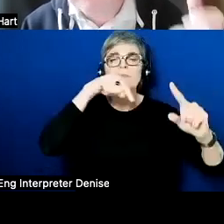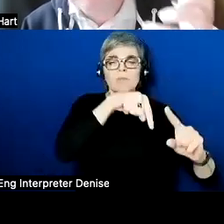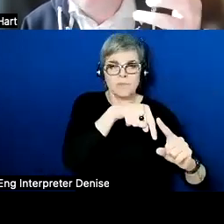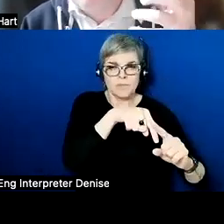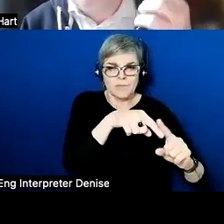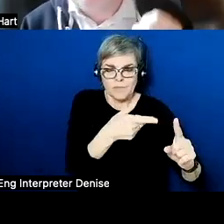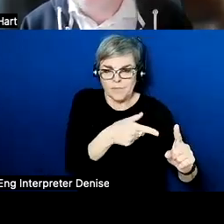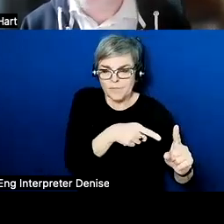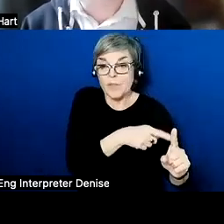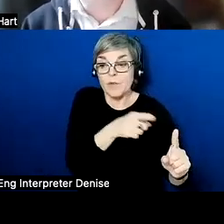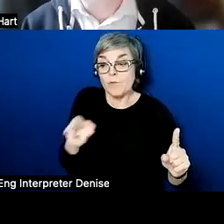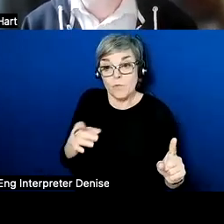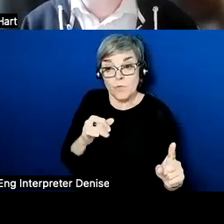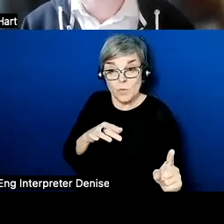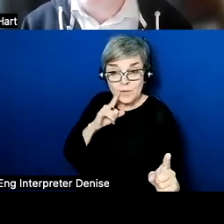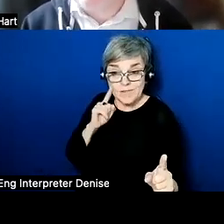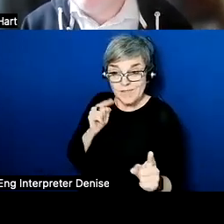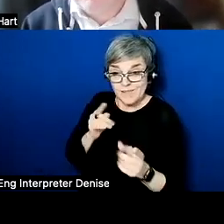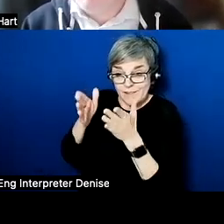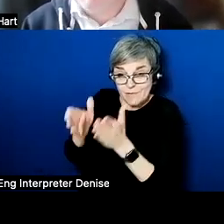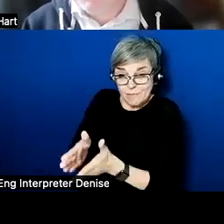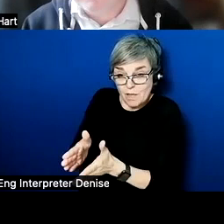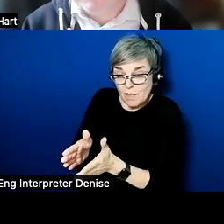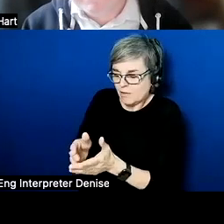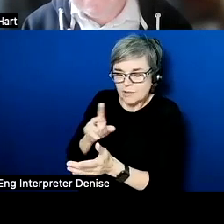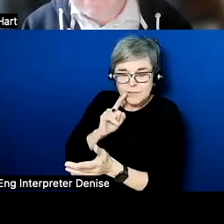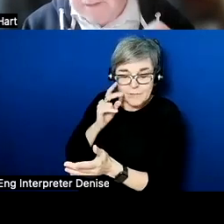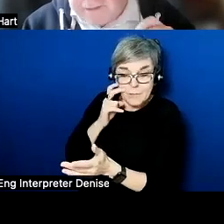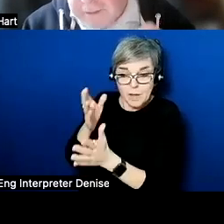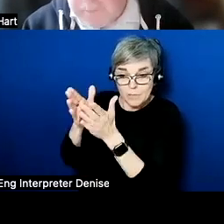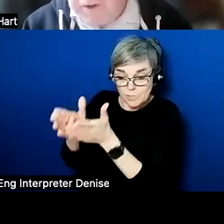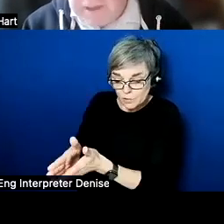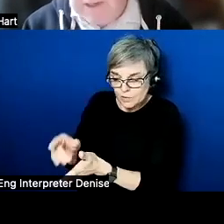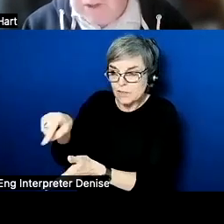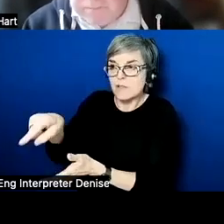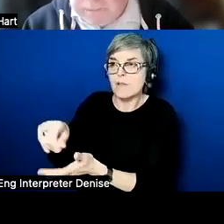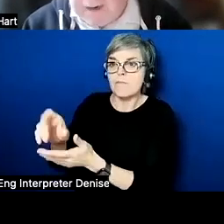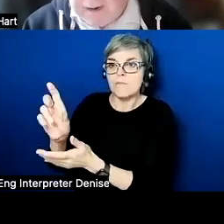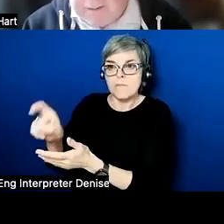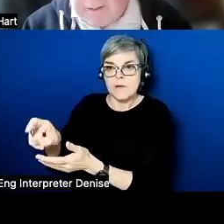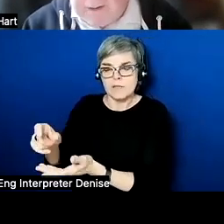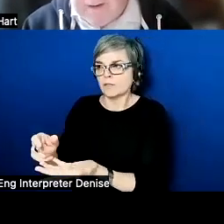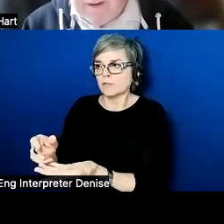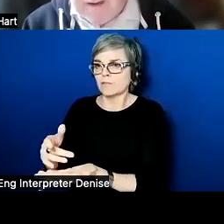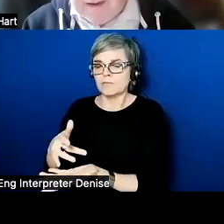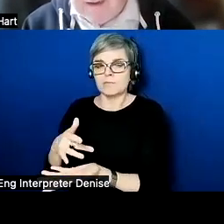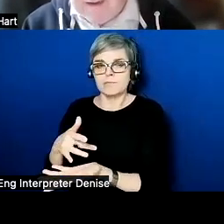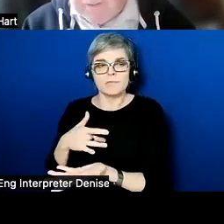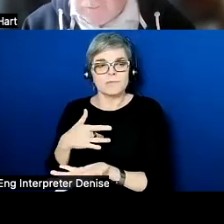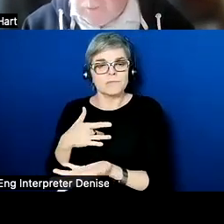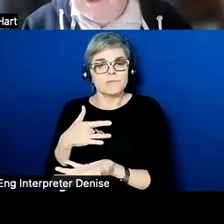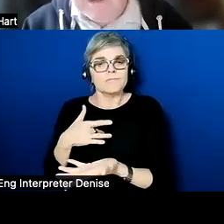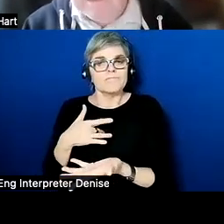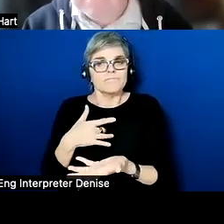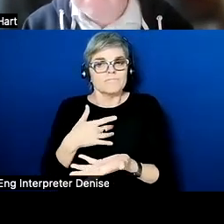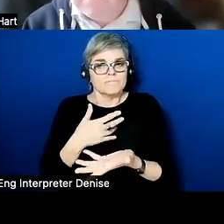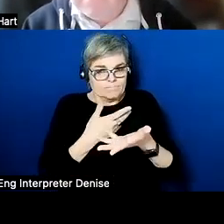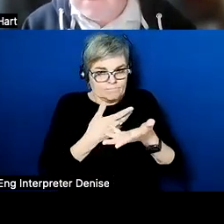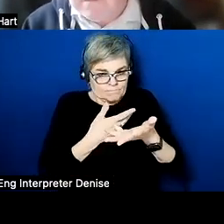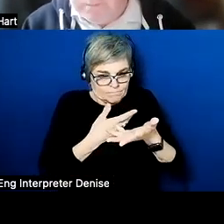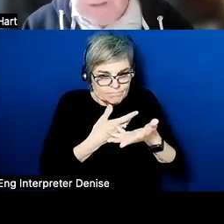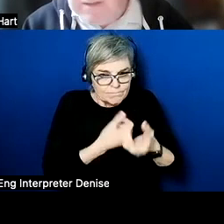to have a real faith and a trust that their communication partner is willing